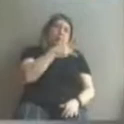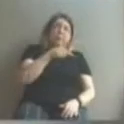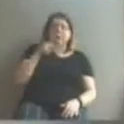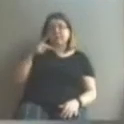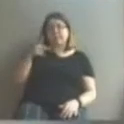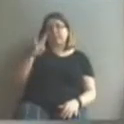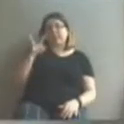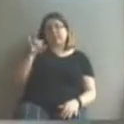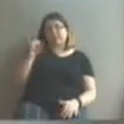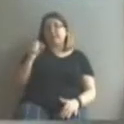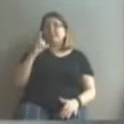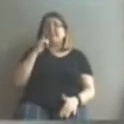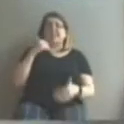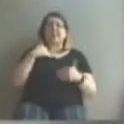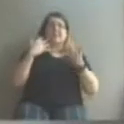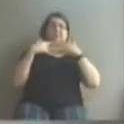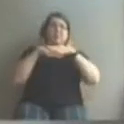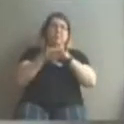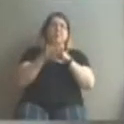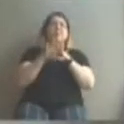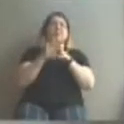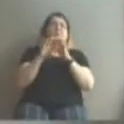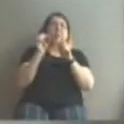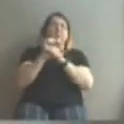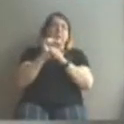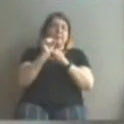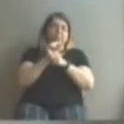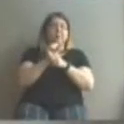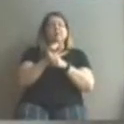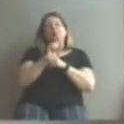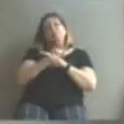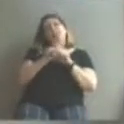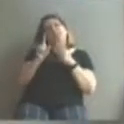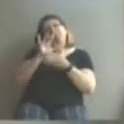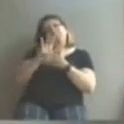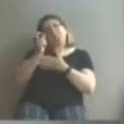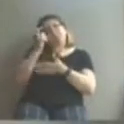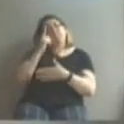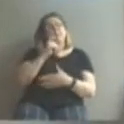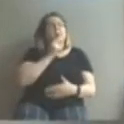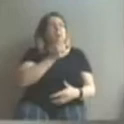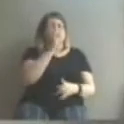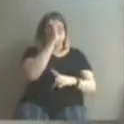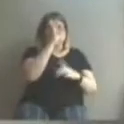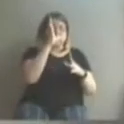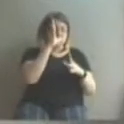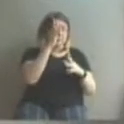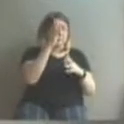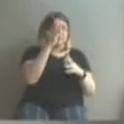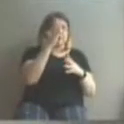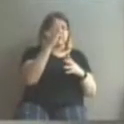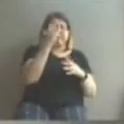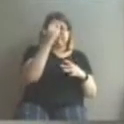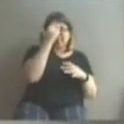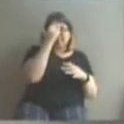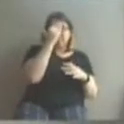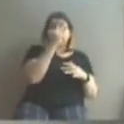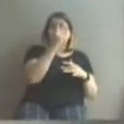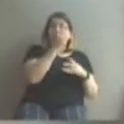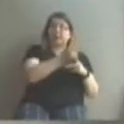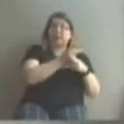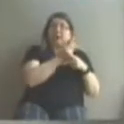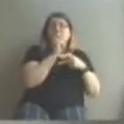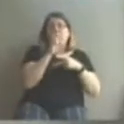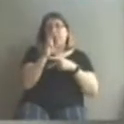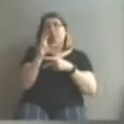there is this integration effort going on, but do schools understand that, you know, it's not either trauma-informed care or restorative practices? You know,